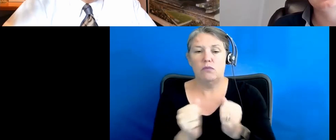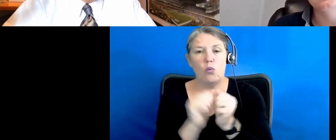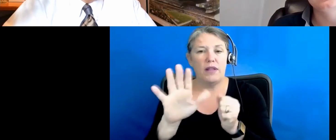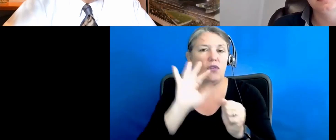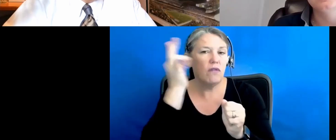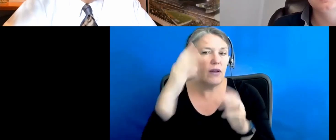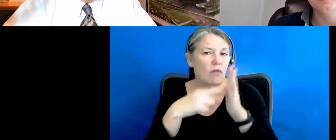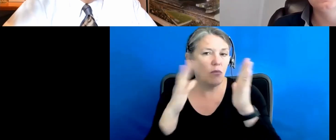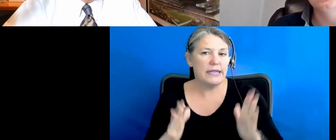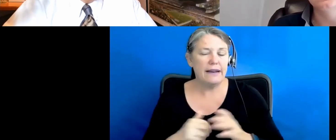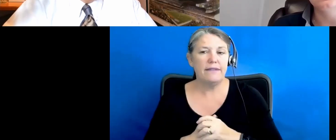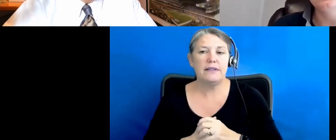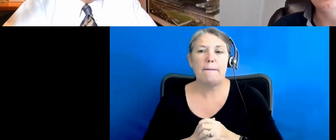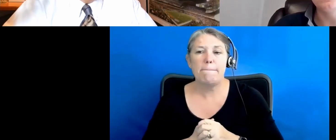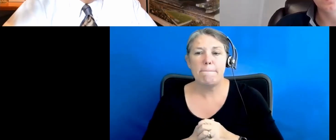federal representatives.